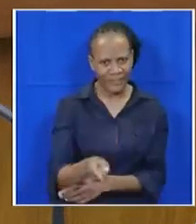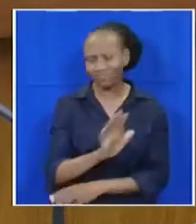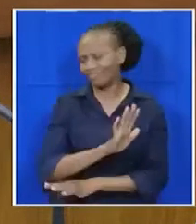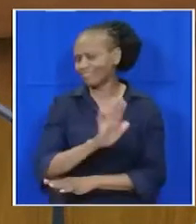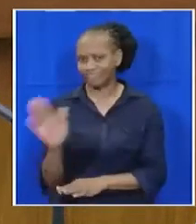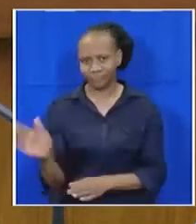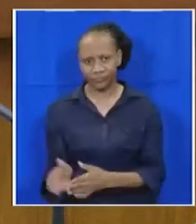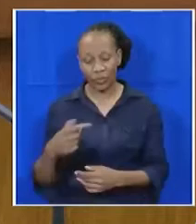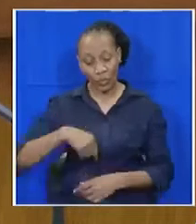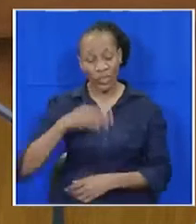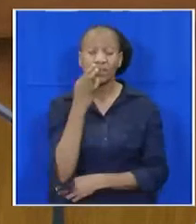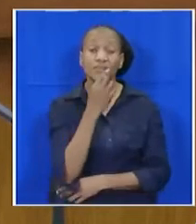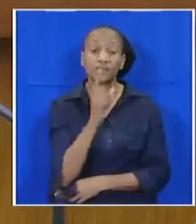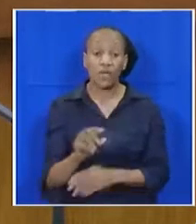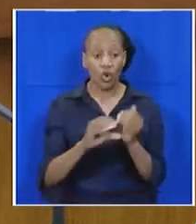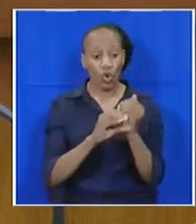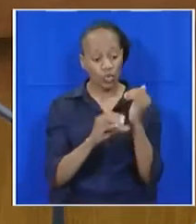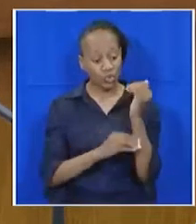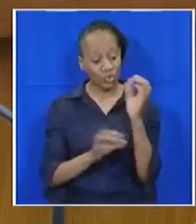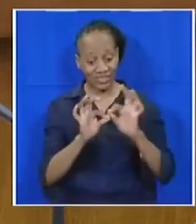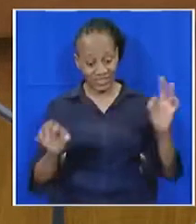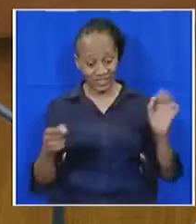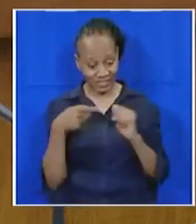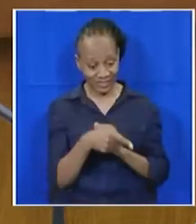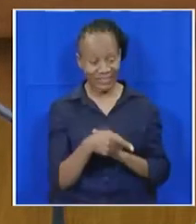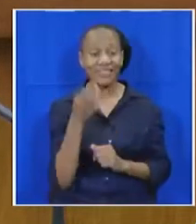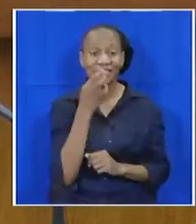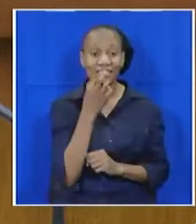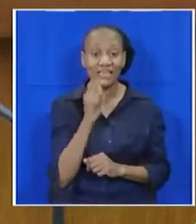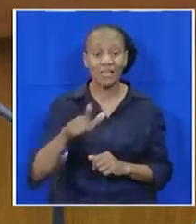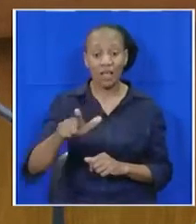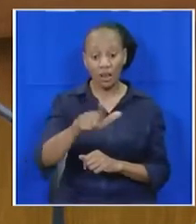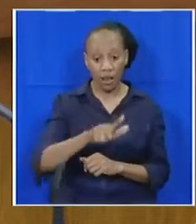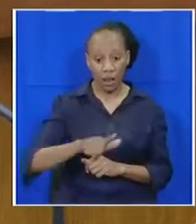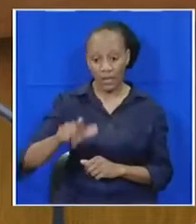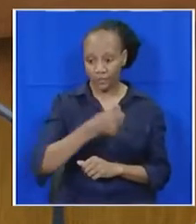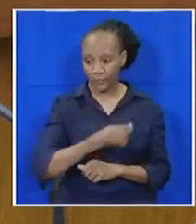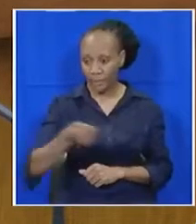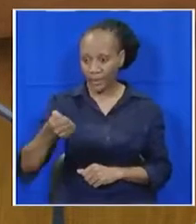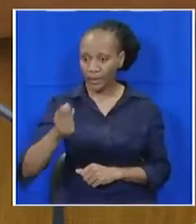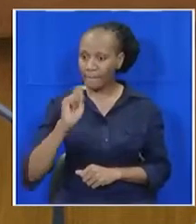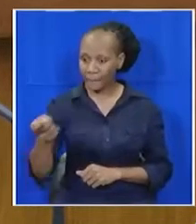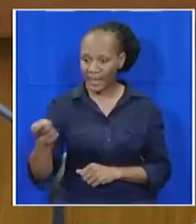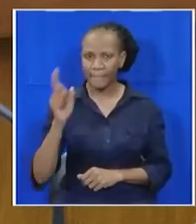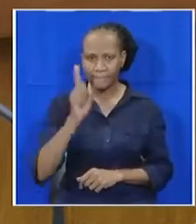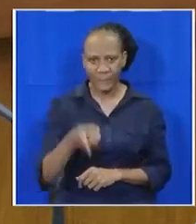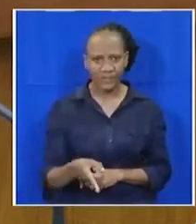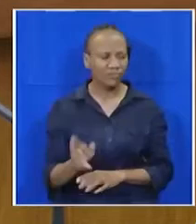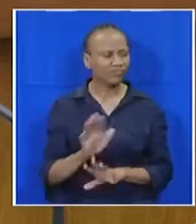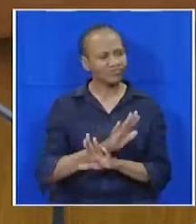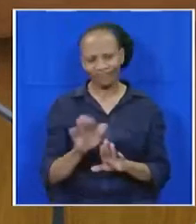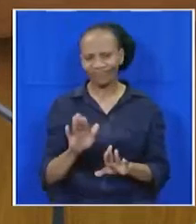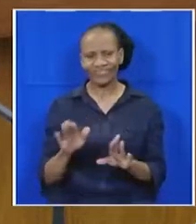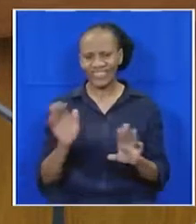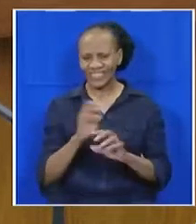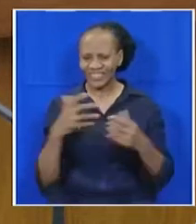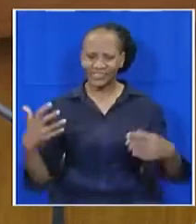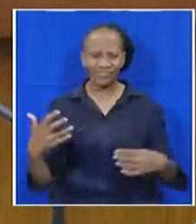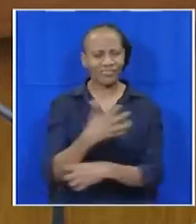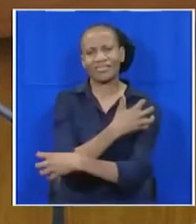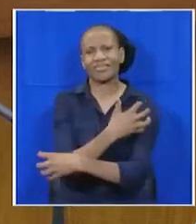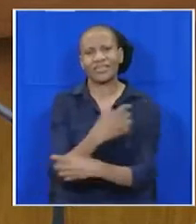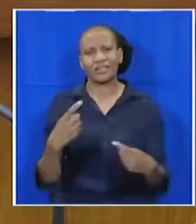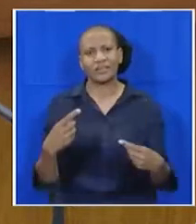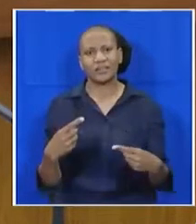We argue that the constitutional provision to compensate for expropriation is inimical to the country's commitment to